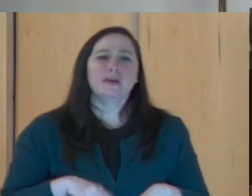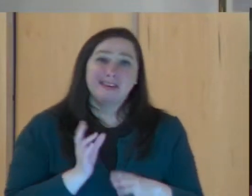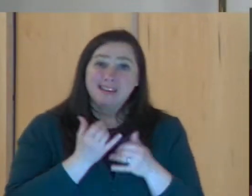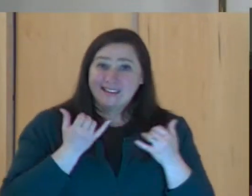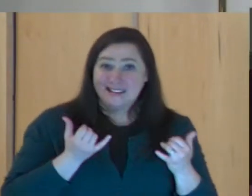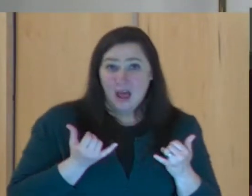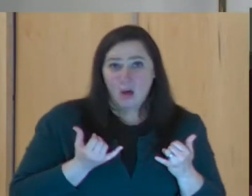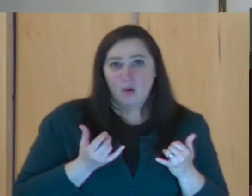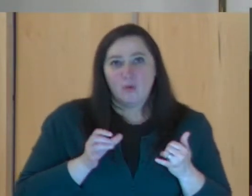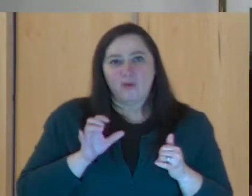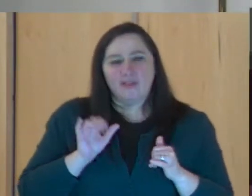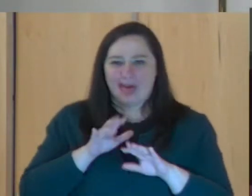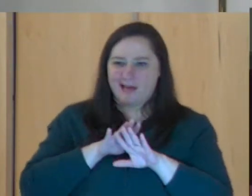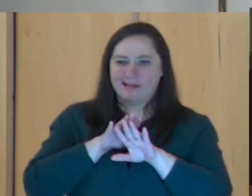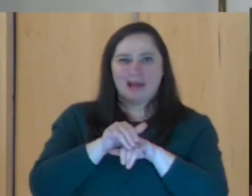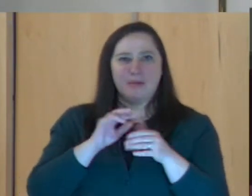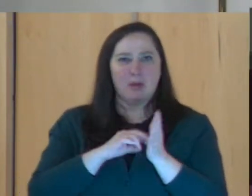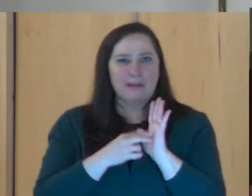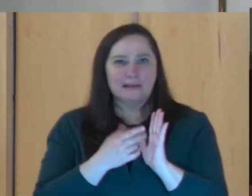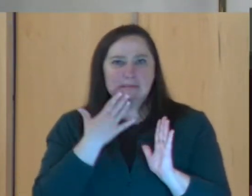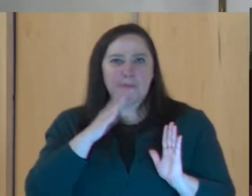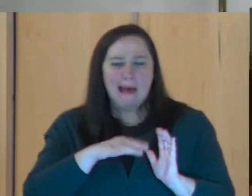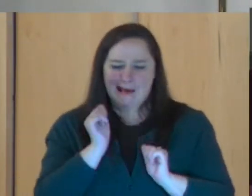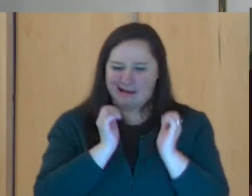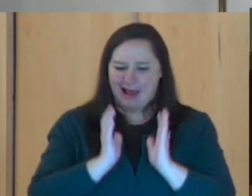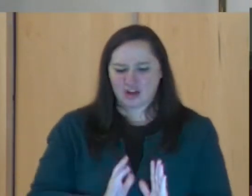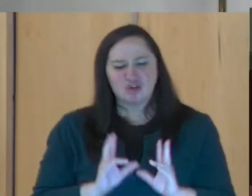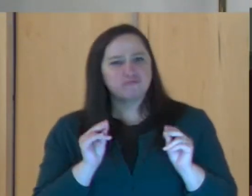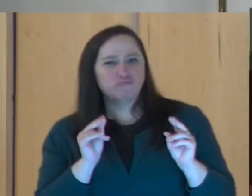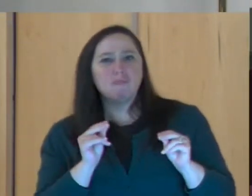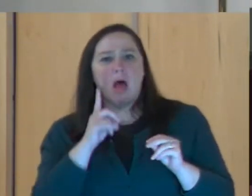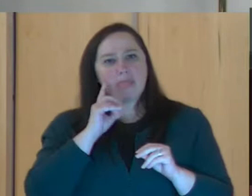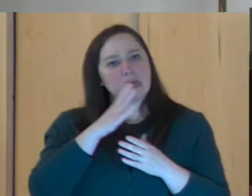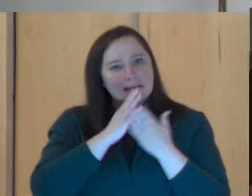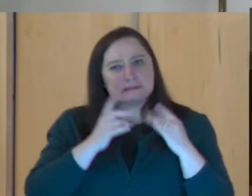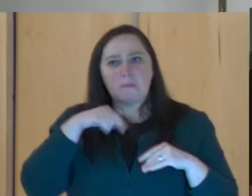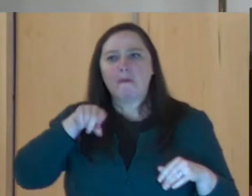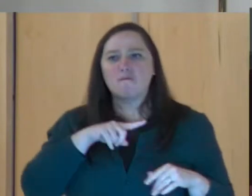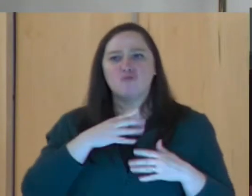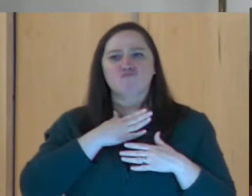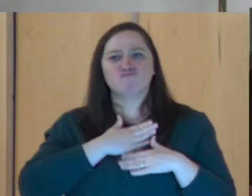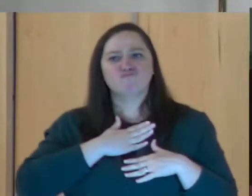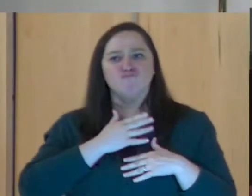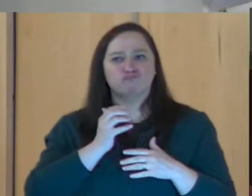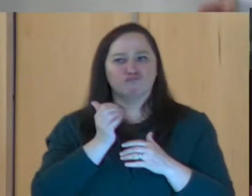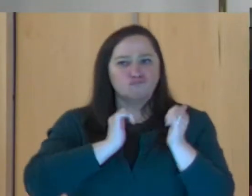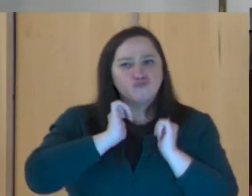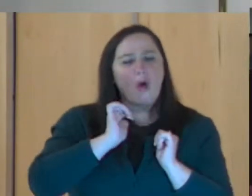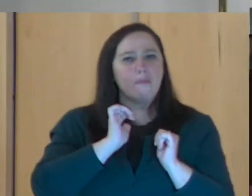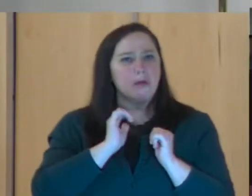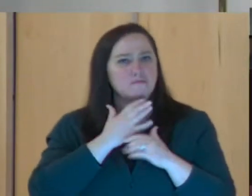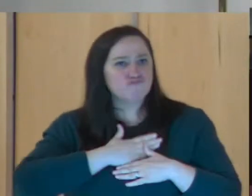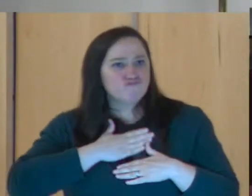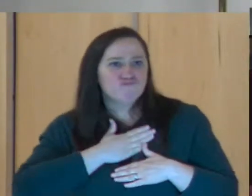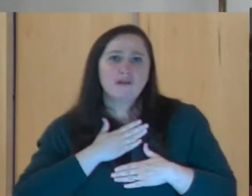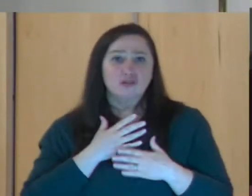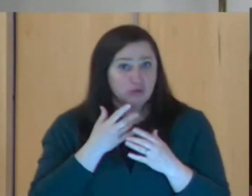Now, that's what hypocrite means in Greek. Not that it's bad to be an actor. I think some of you probably love being in drama and productions like